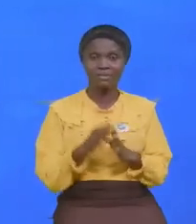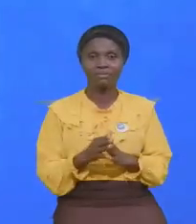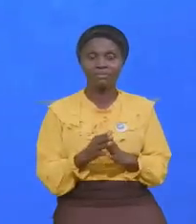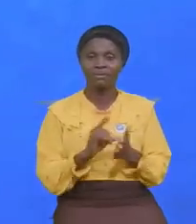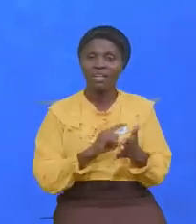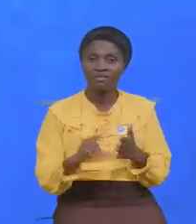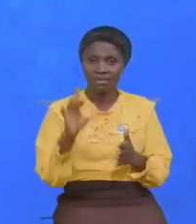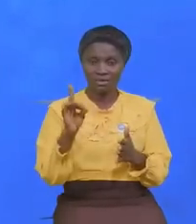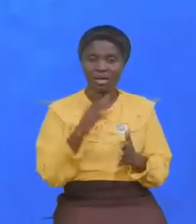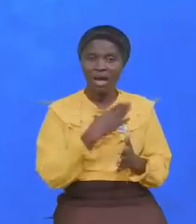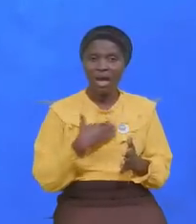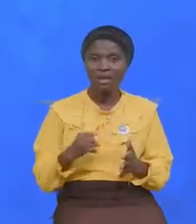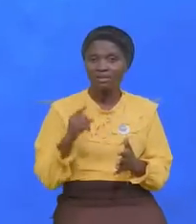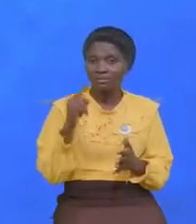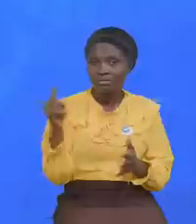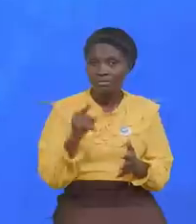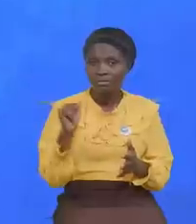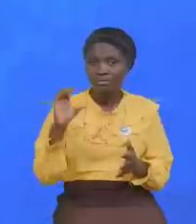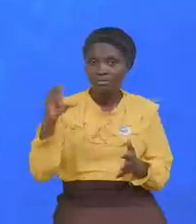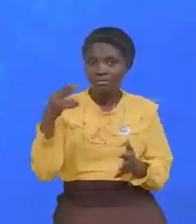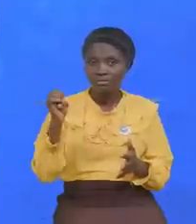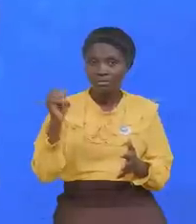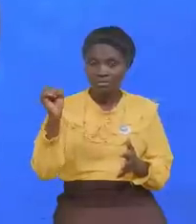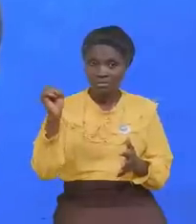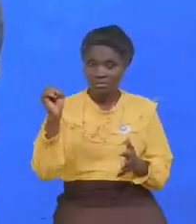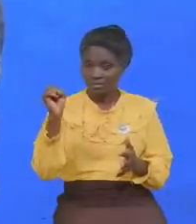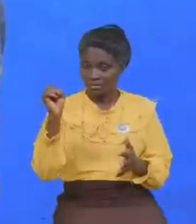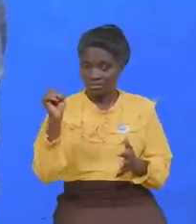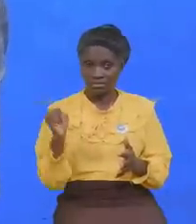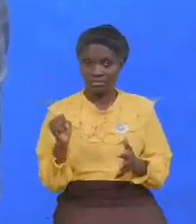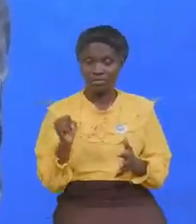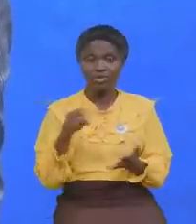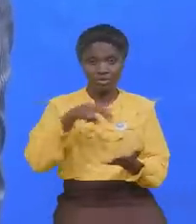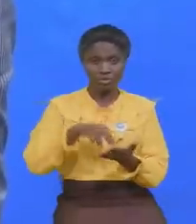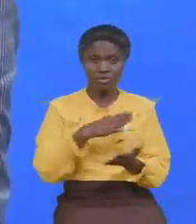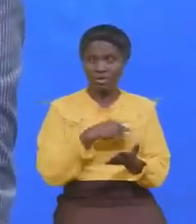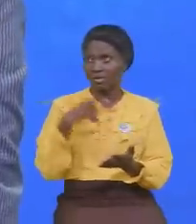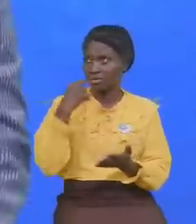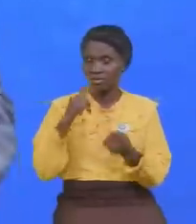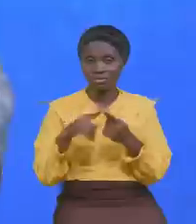verse 8, and Zacchaeus stood and said unto the Lord,